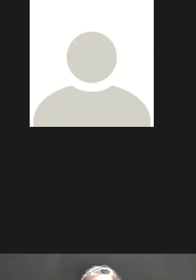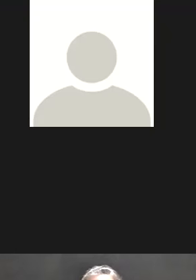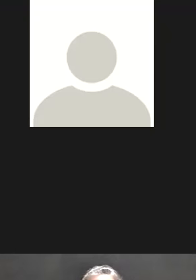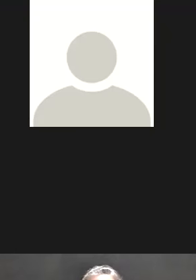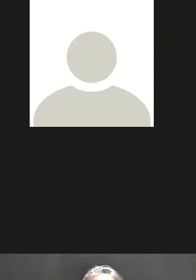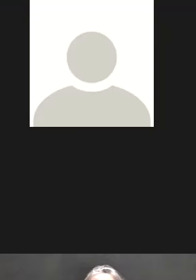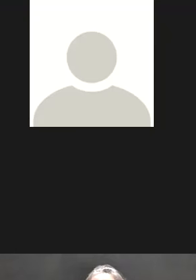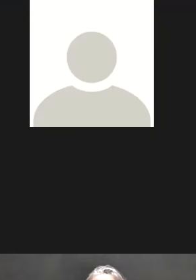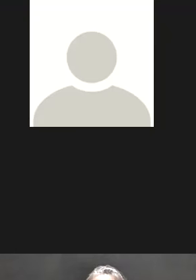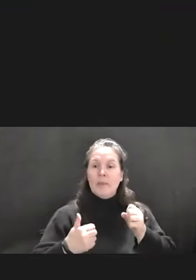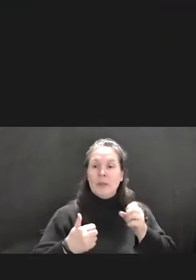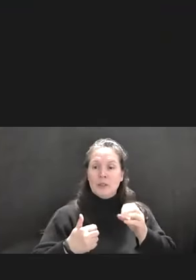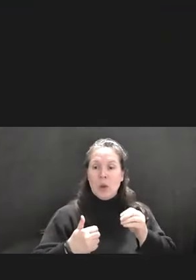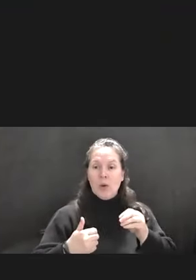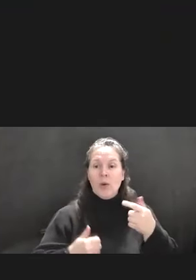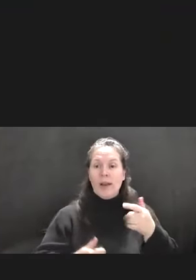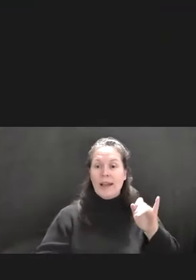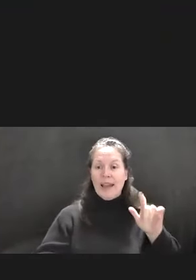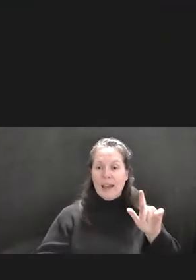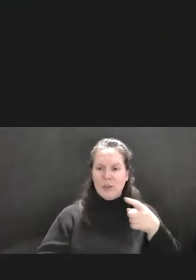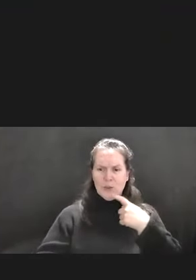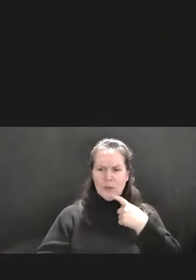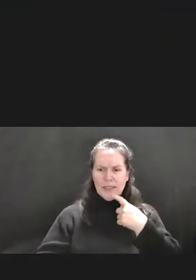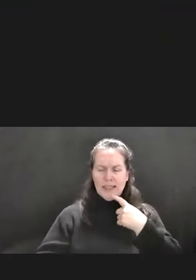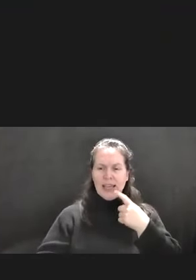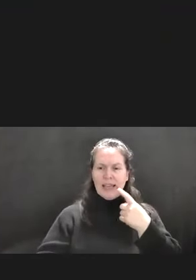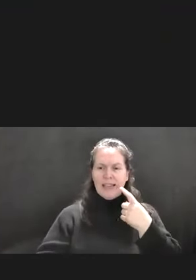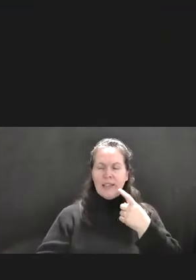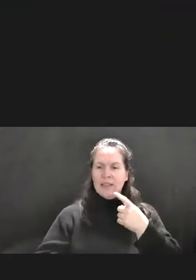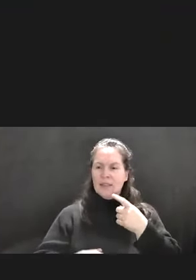All right, so Gail, you said something with section three